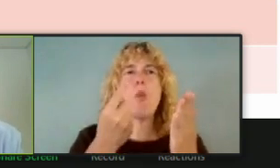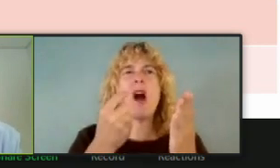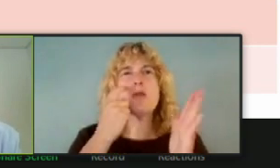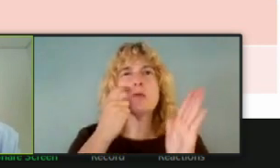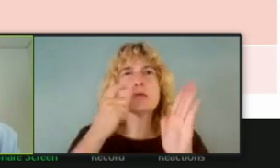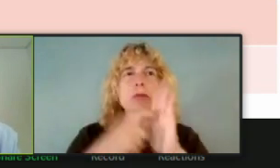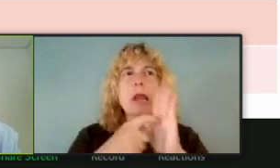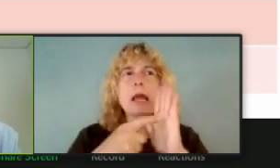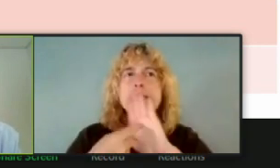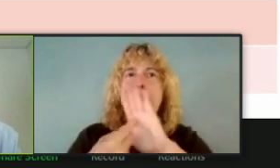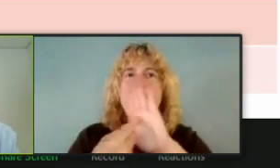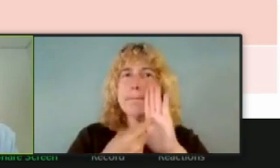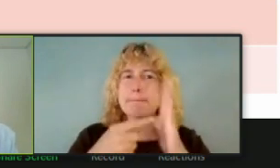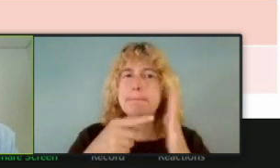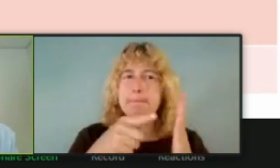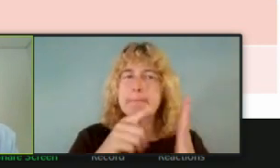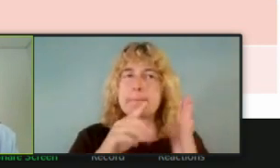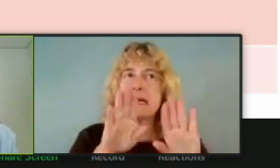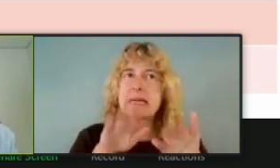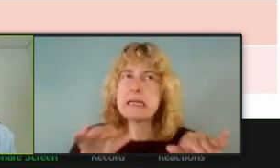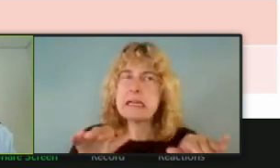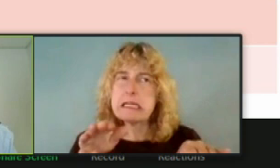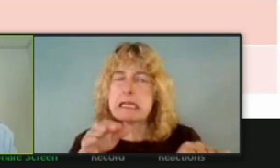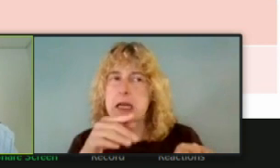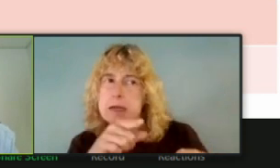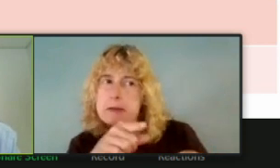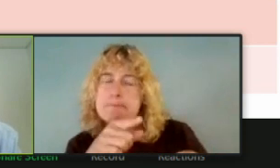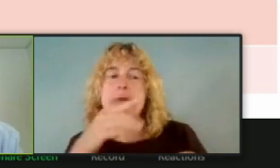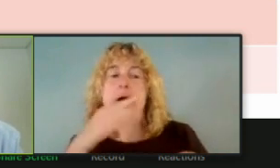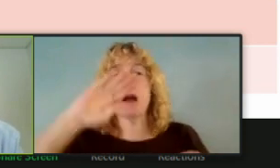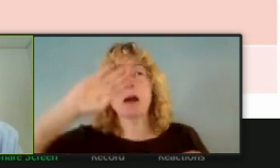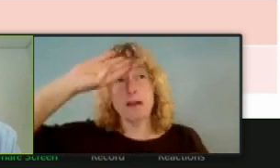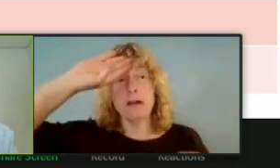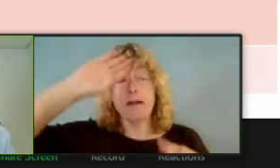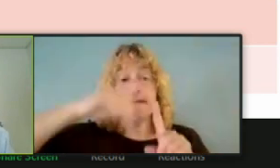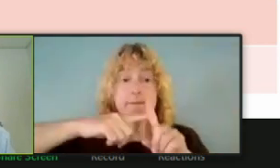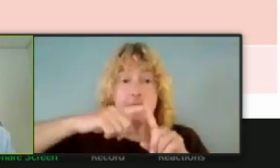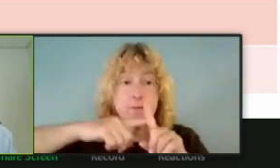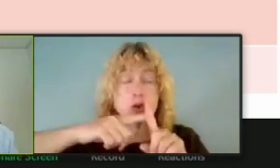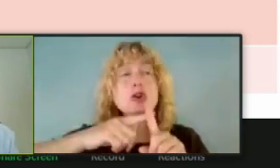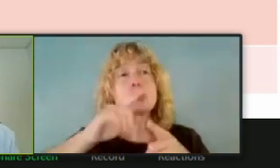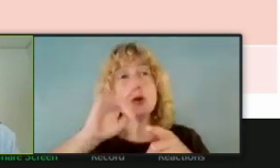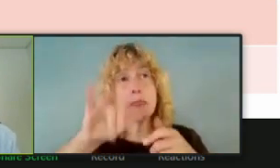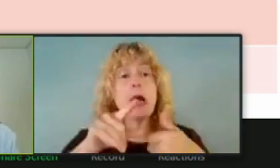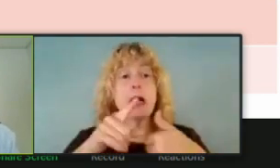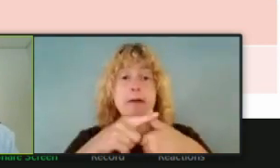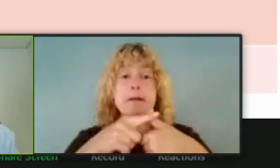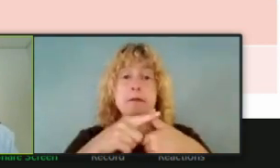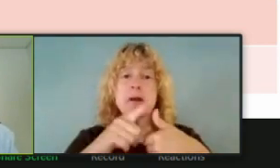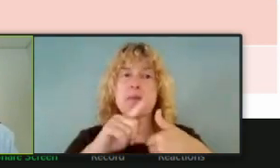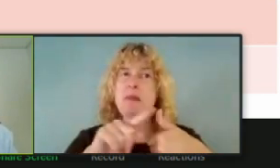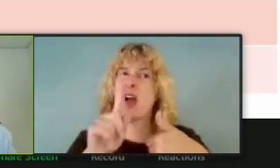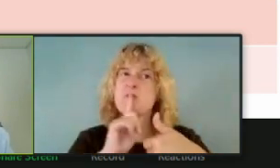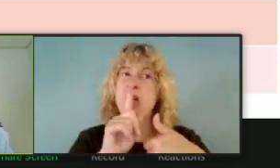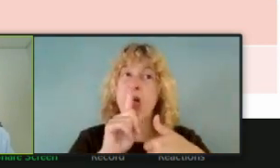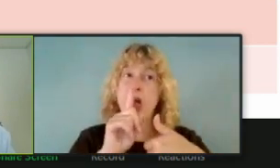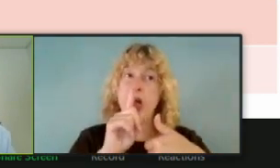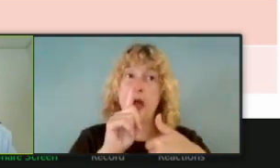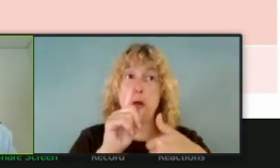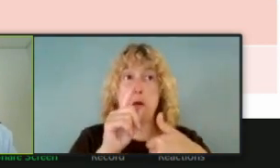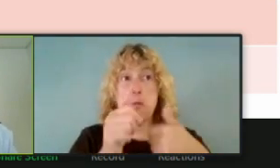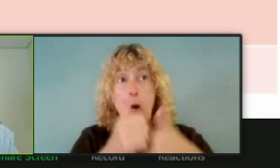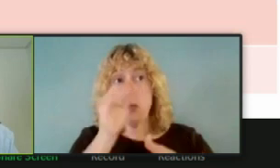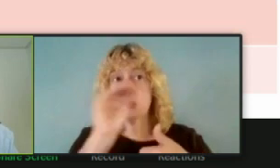that kids are having with COVID-19 are fever, but if you look at that, it's only about 54%. So a lot of